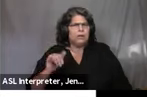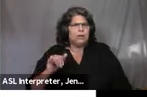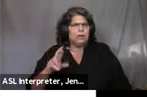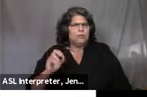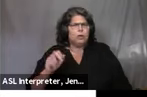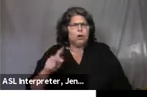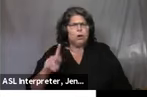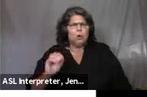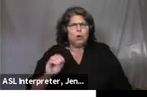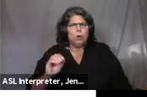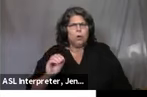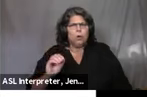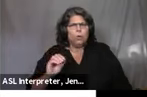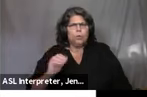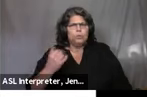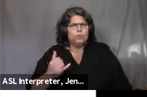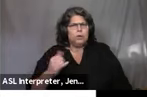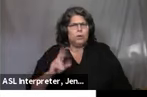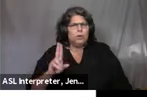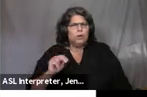Janet, let me unmute you.